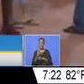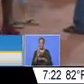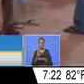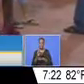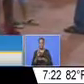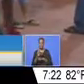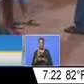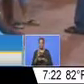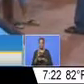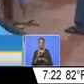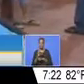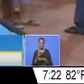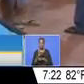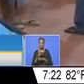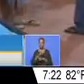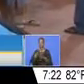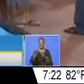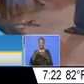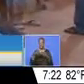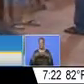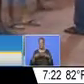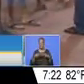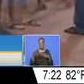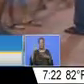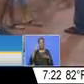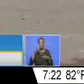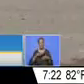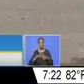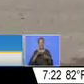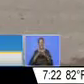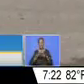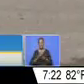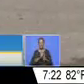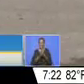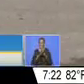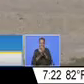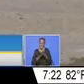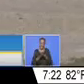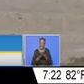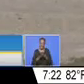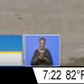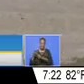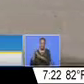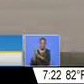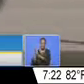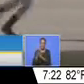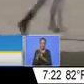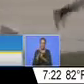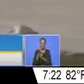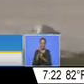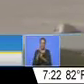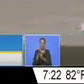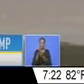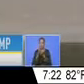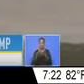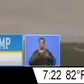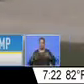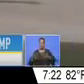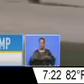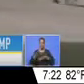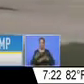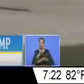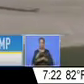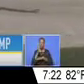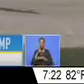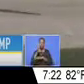So when I heard my name, I was really excited. In baseball news yesterday, over at the Freedom Farm Baseball Park,